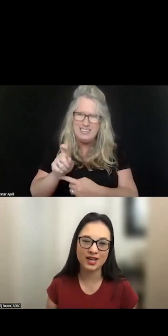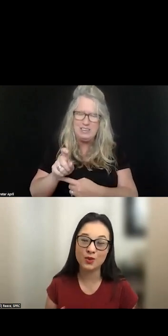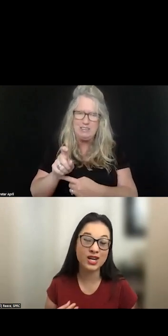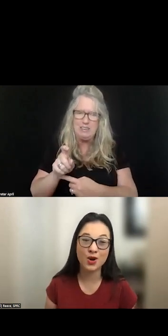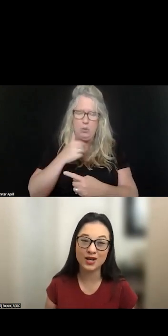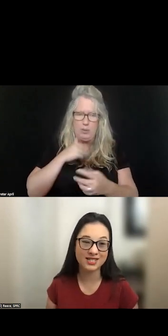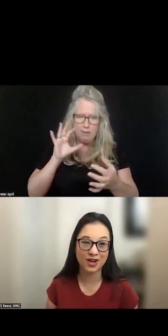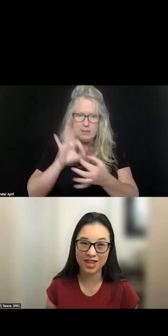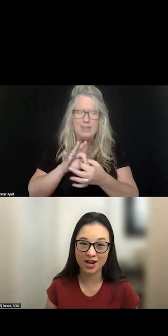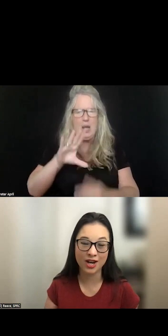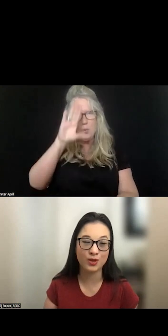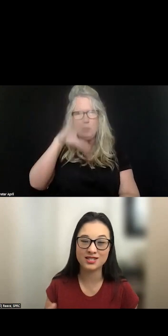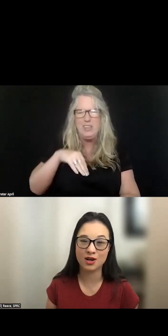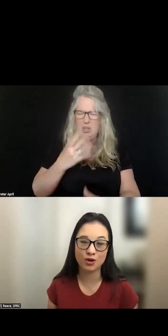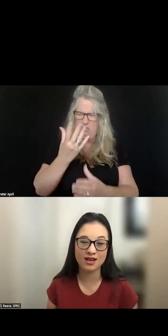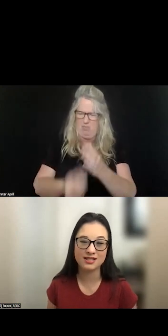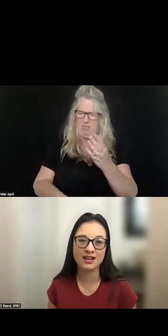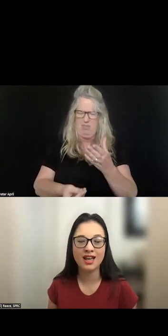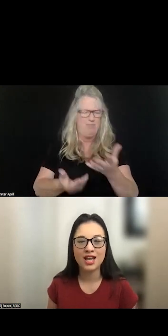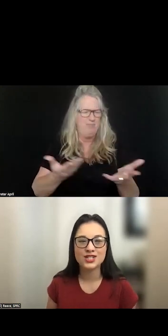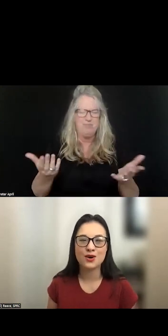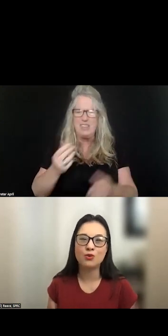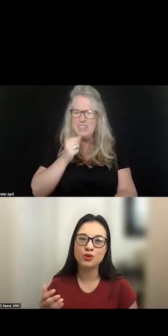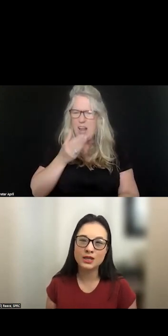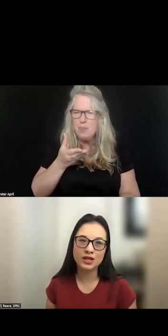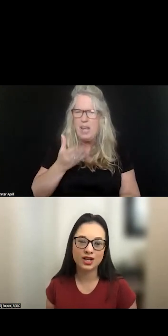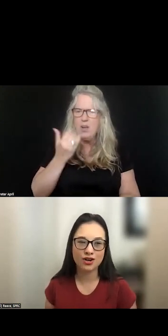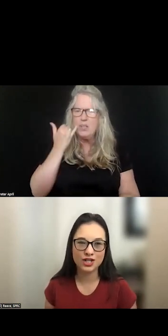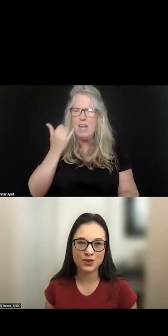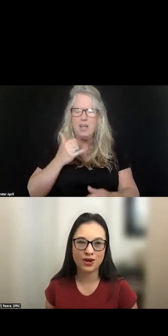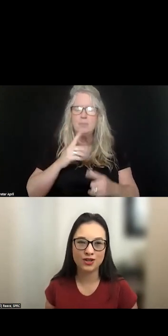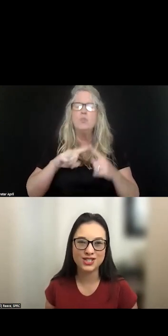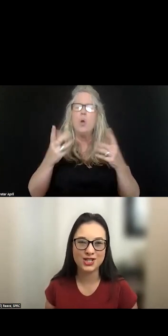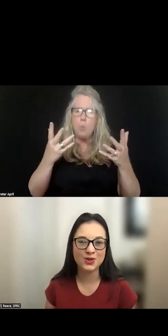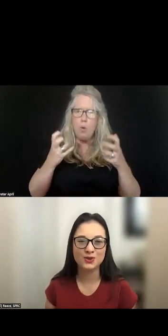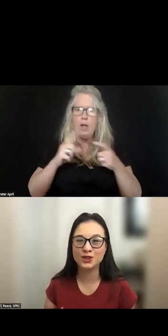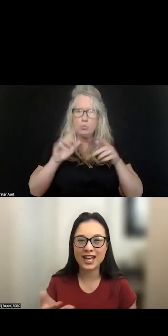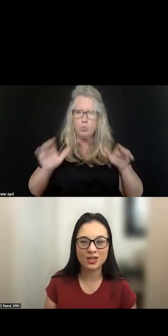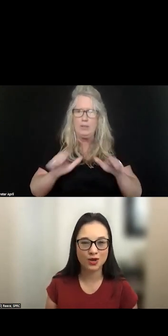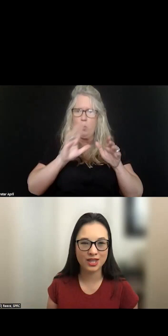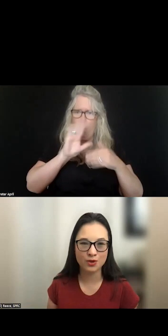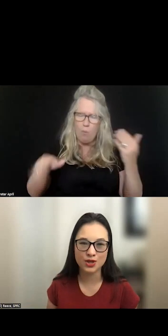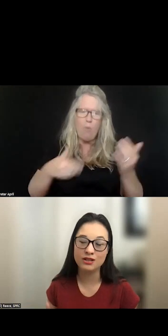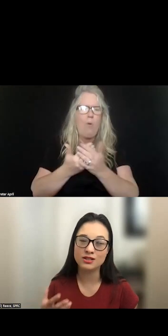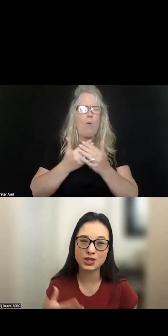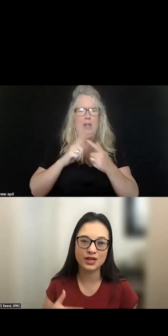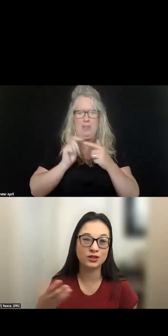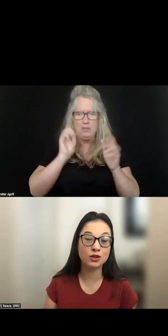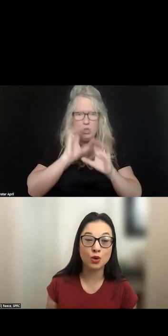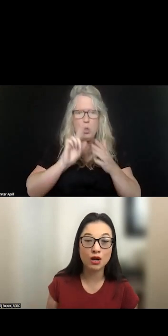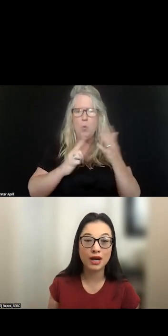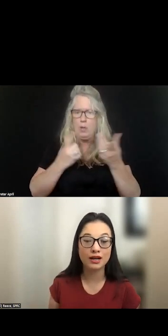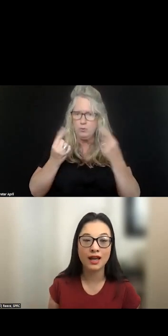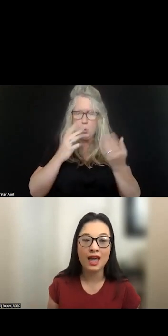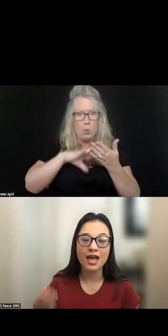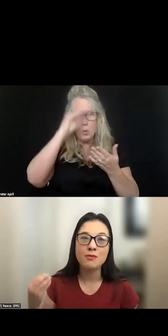connect with. And we know when it's not there and when it's not present. So I really want to encourage you all to look at the work that we're doing, learn